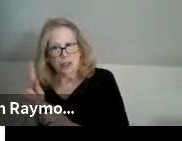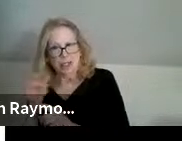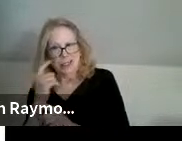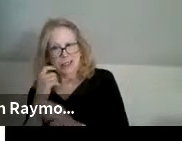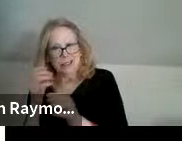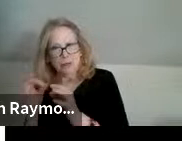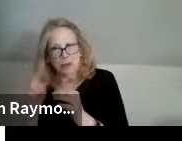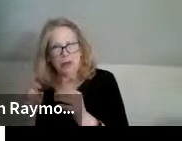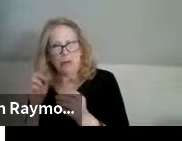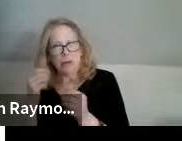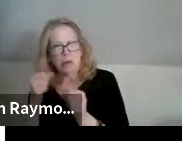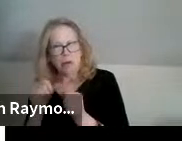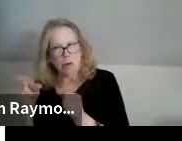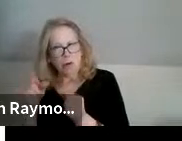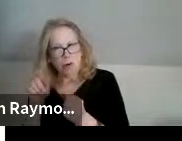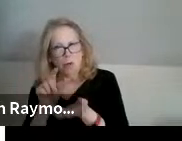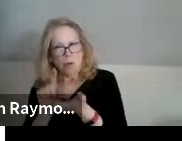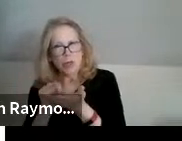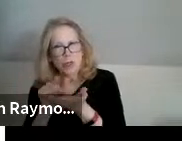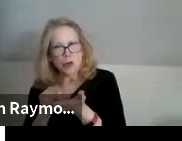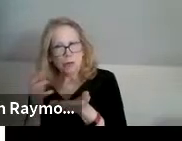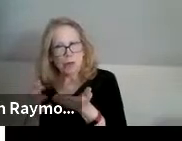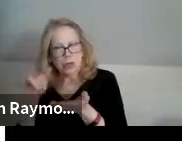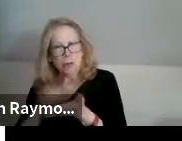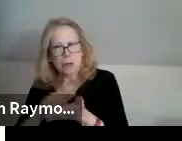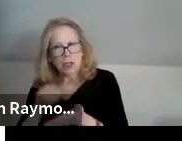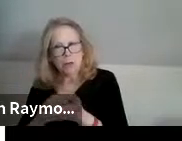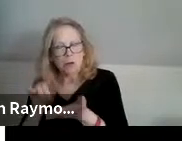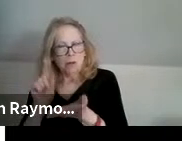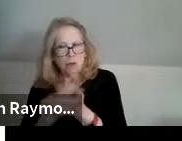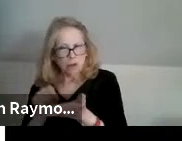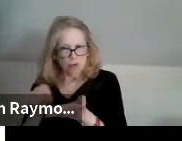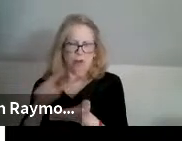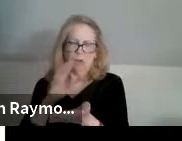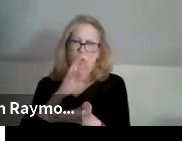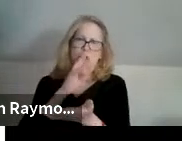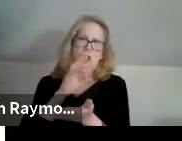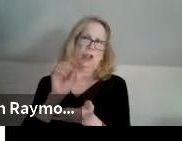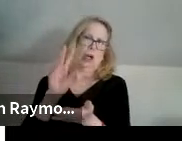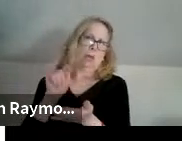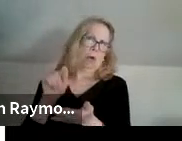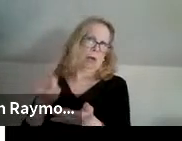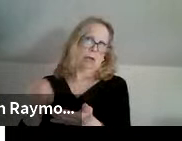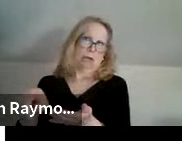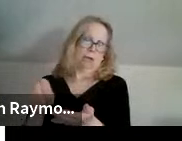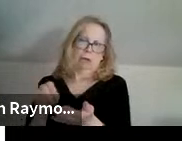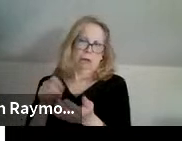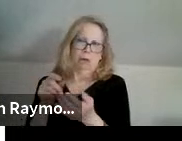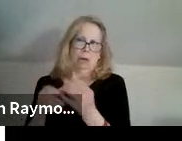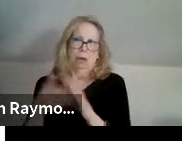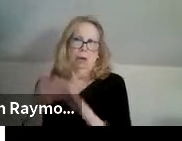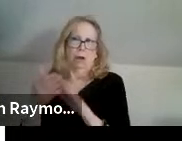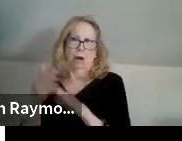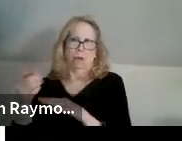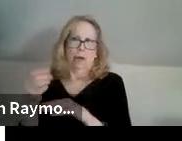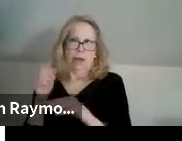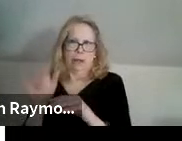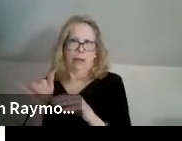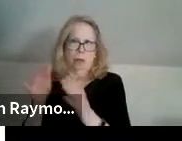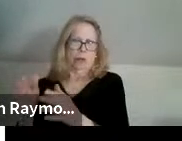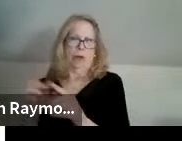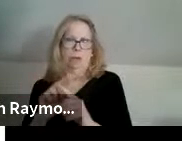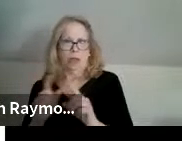printer. It might be impossible for that printer to have speech output and an operating system and controls that supported the speech output.